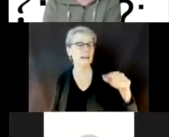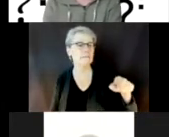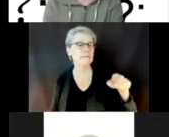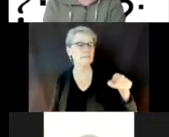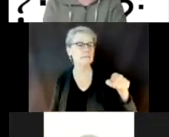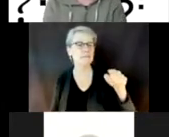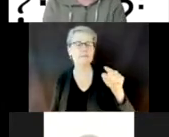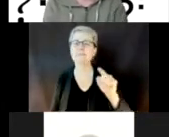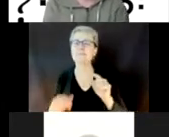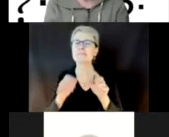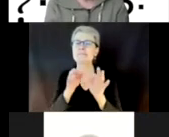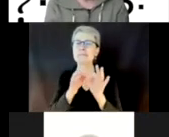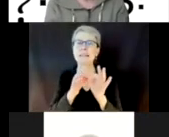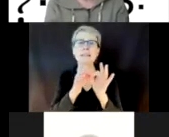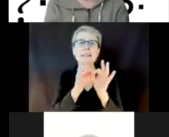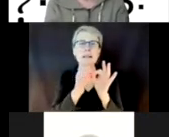a simple plan.